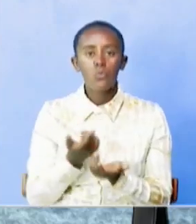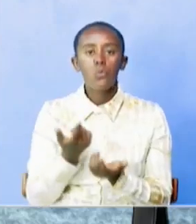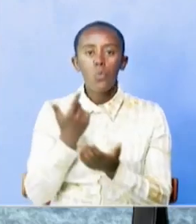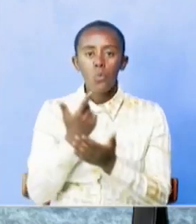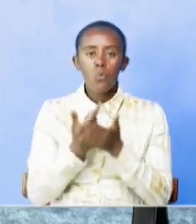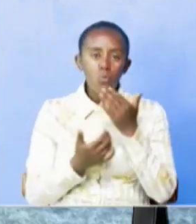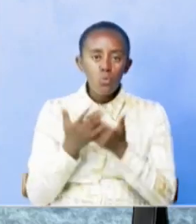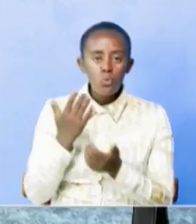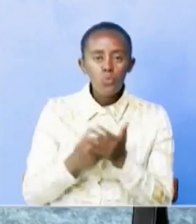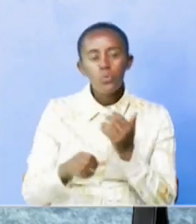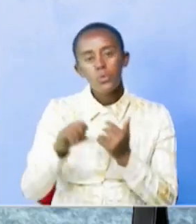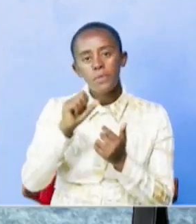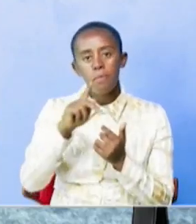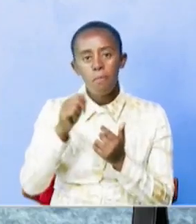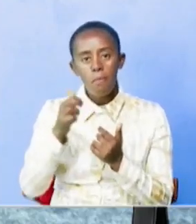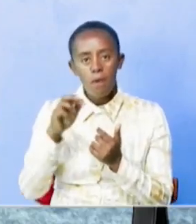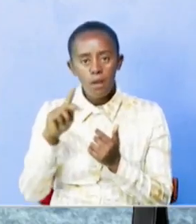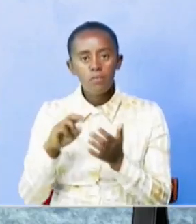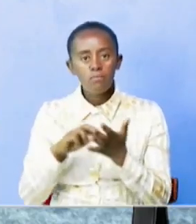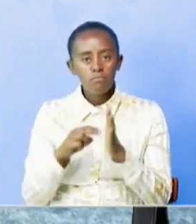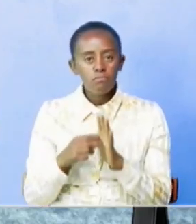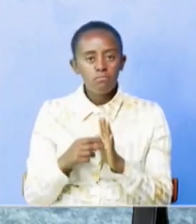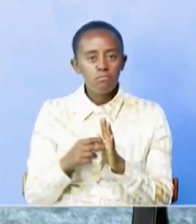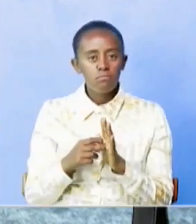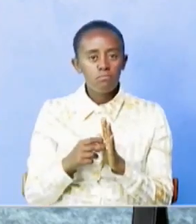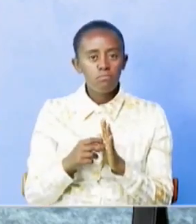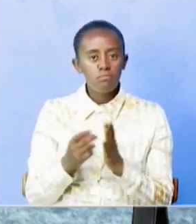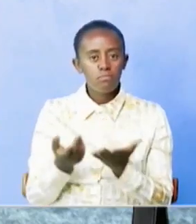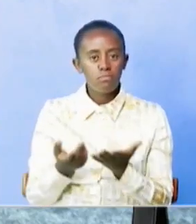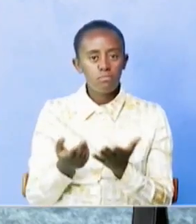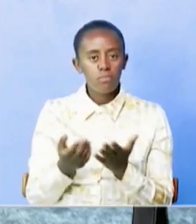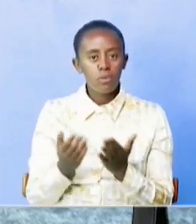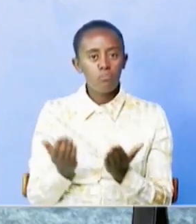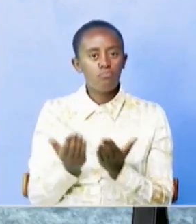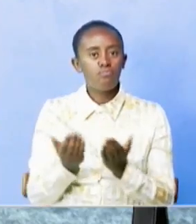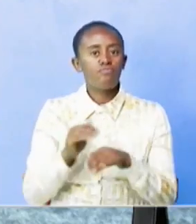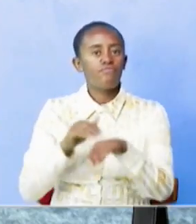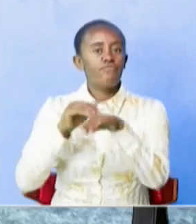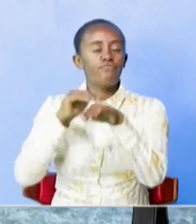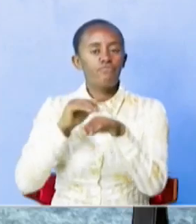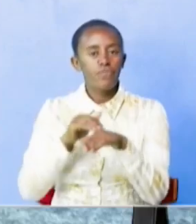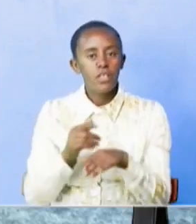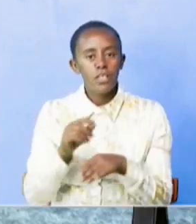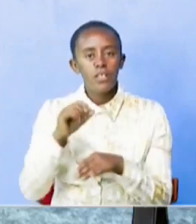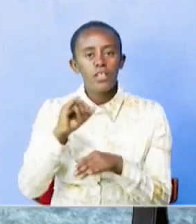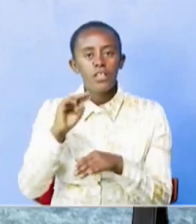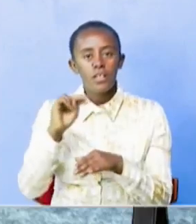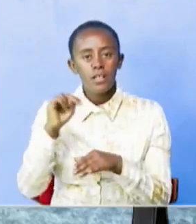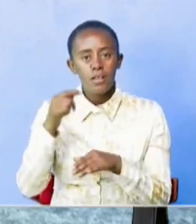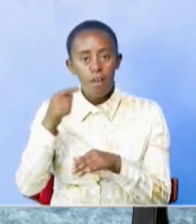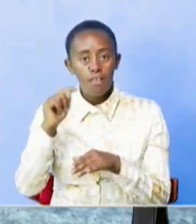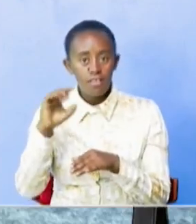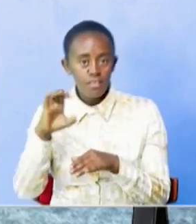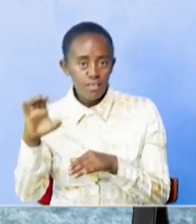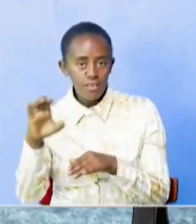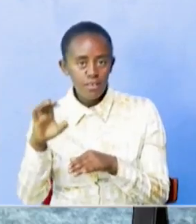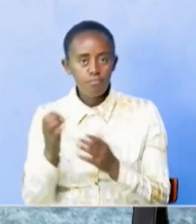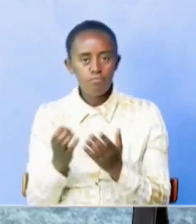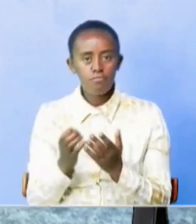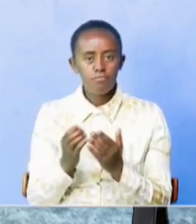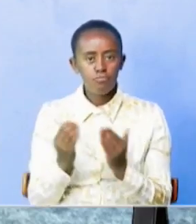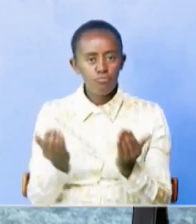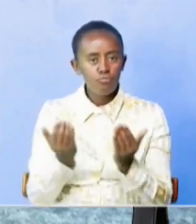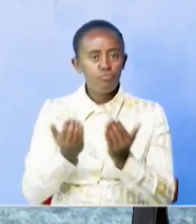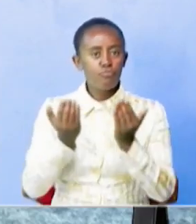talked about spark being something that ignites something, something that sparks